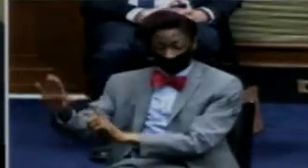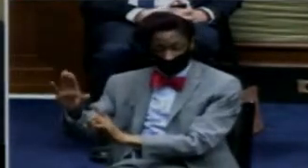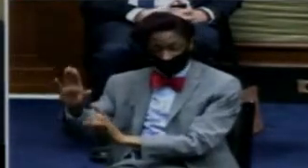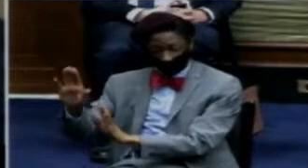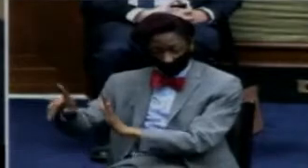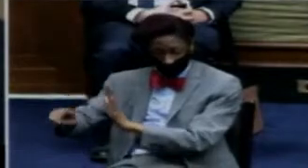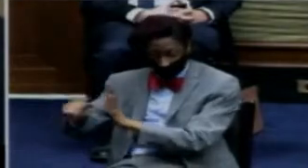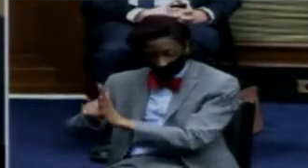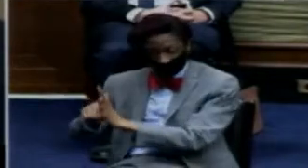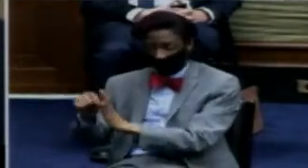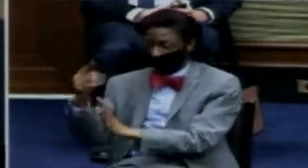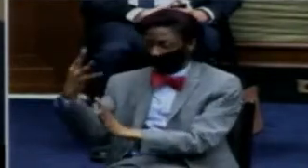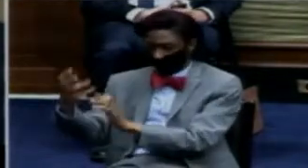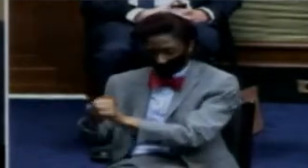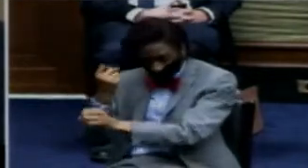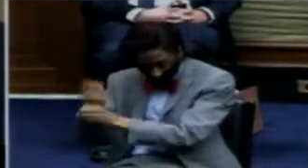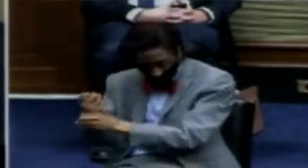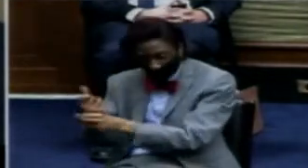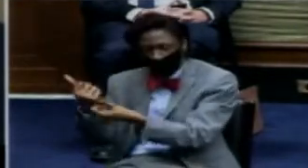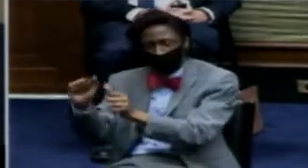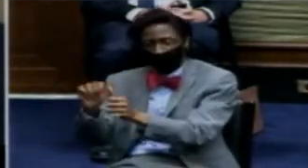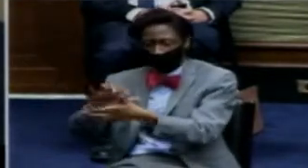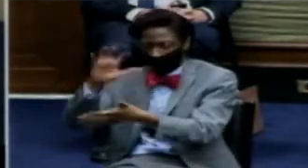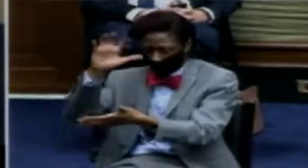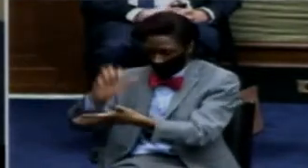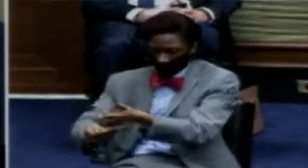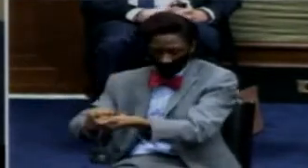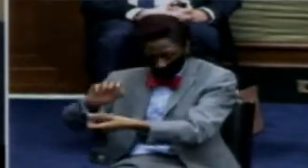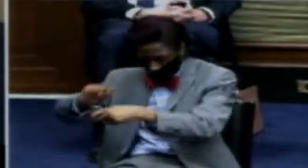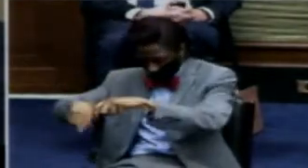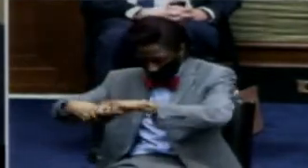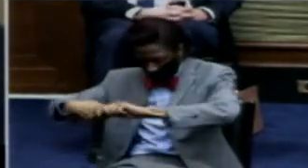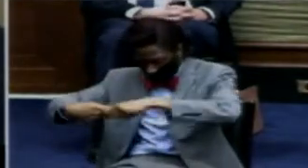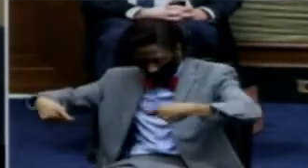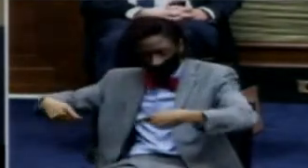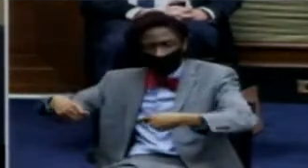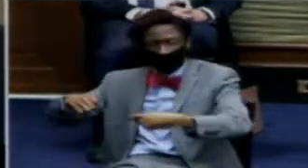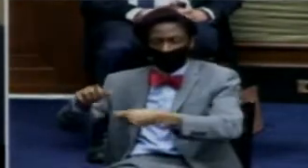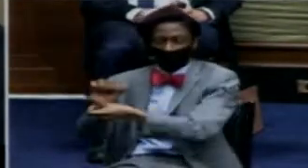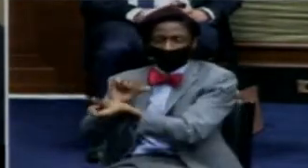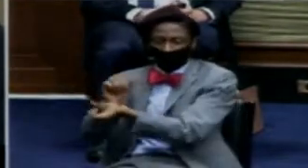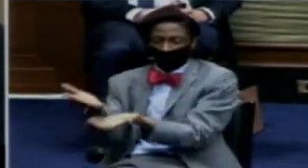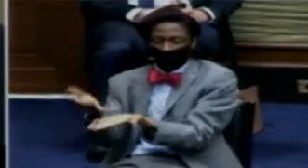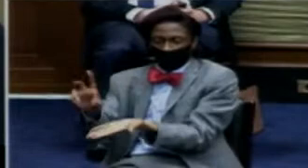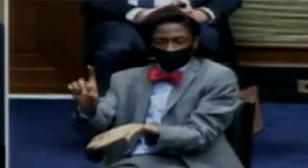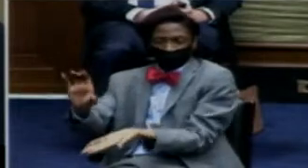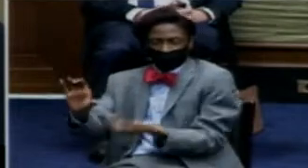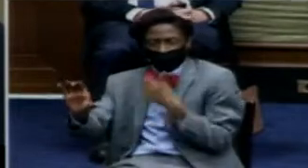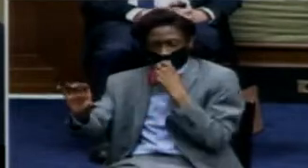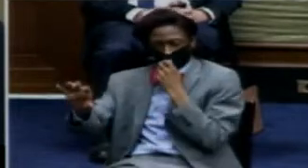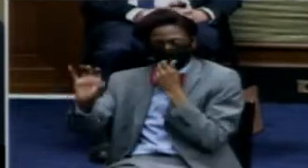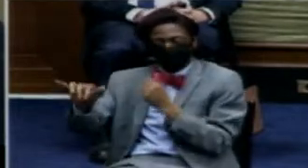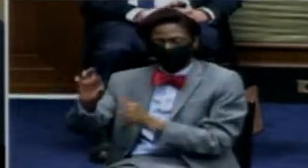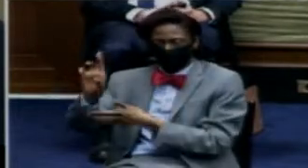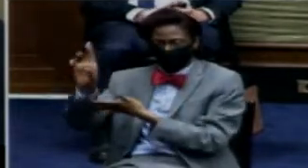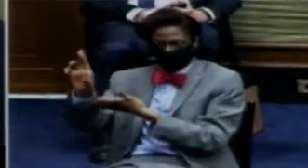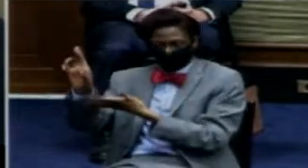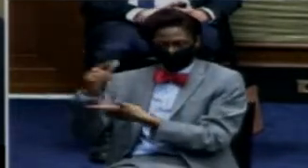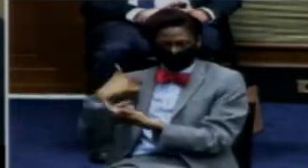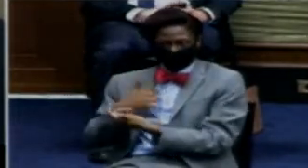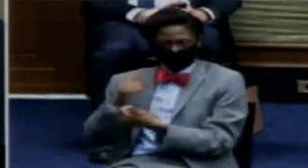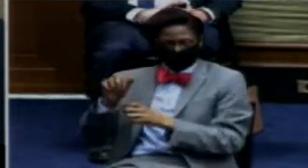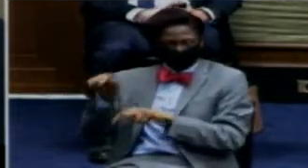his one term in the House trying to abolish slavery in the District of Columbia. That is a Republican we should all look up